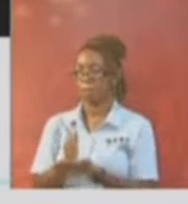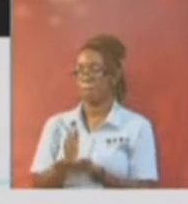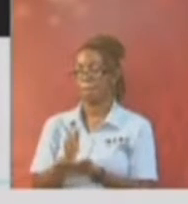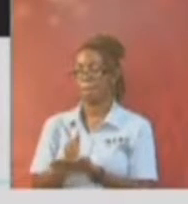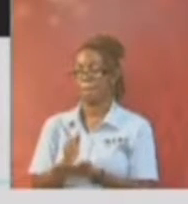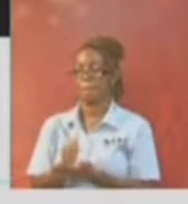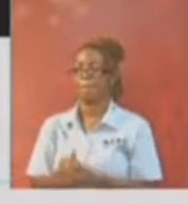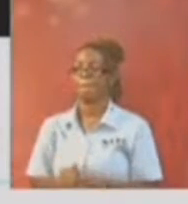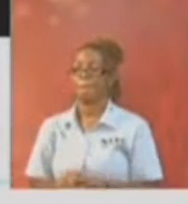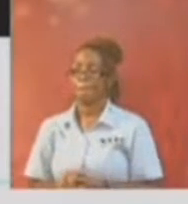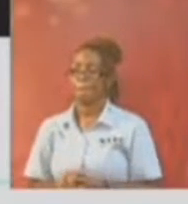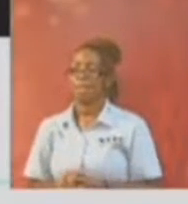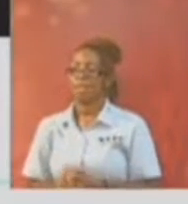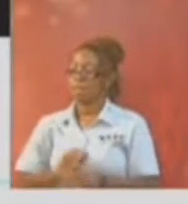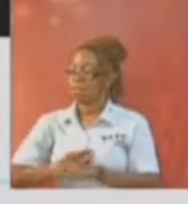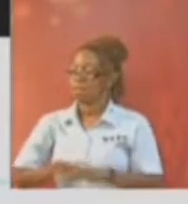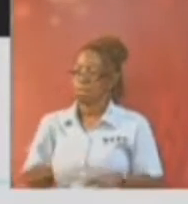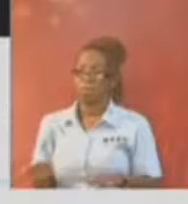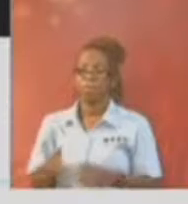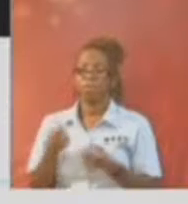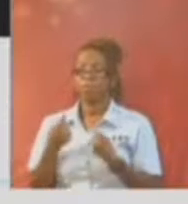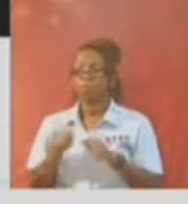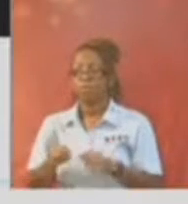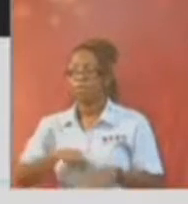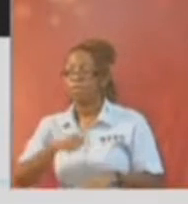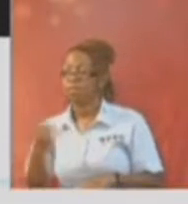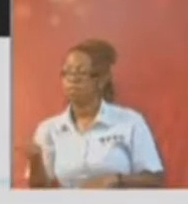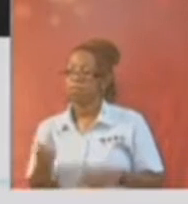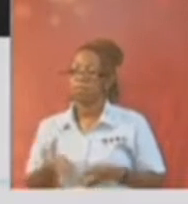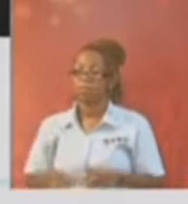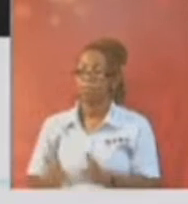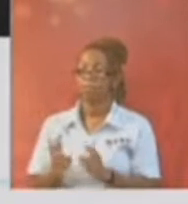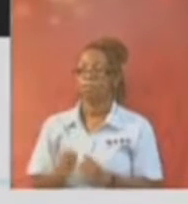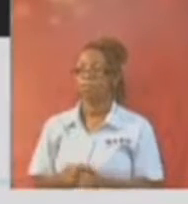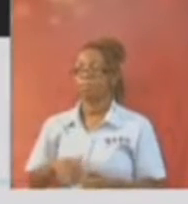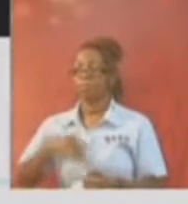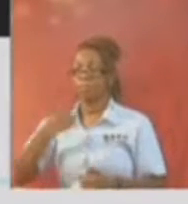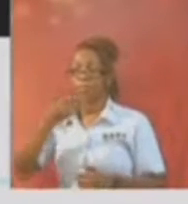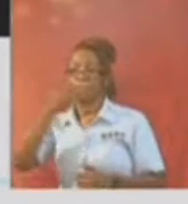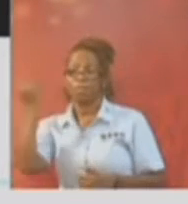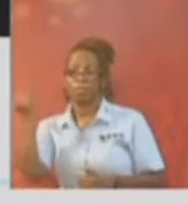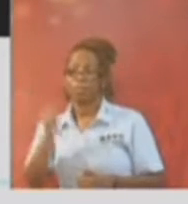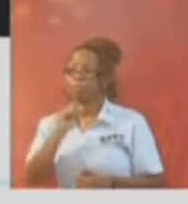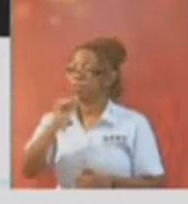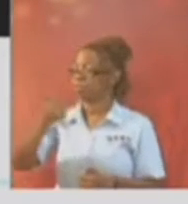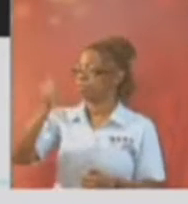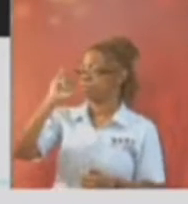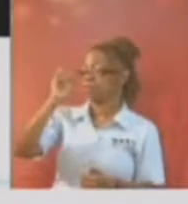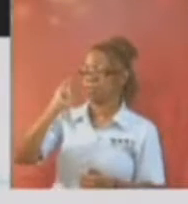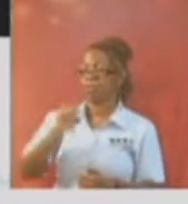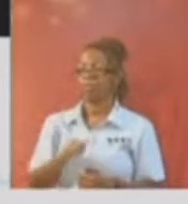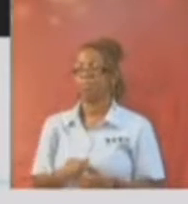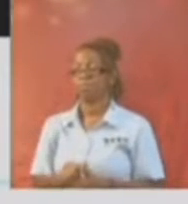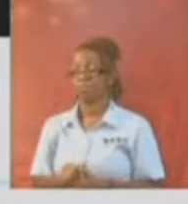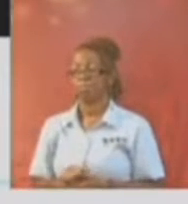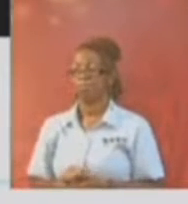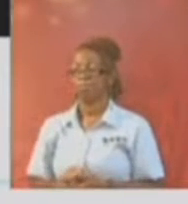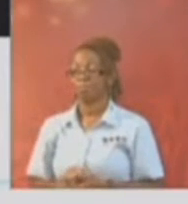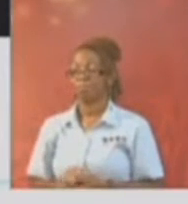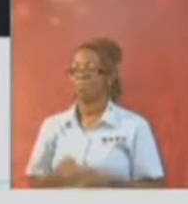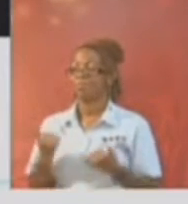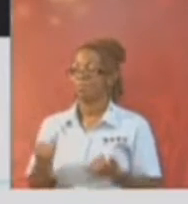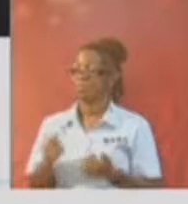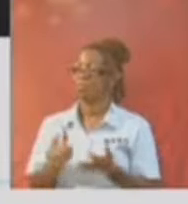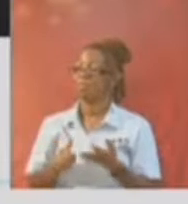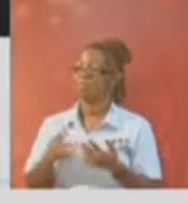with medications, even herbal or over-the-counter remedies, as this could make them less effective, or it might